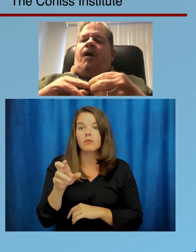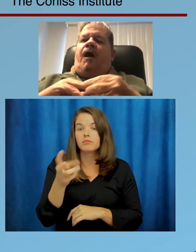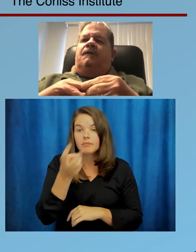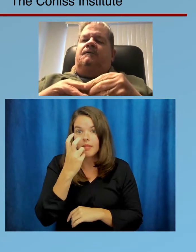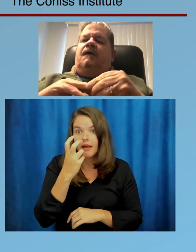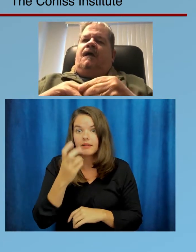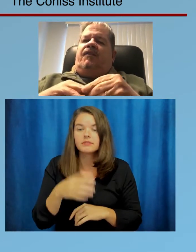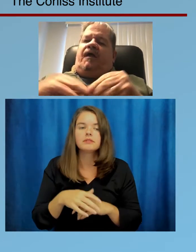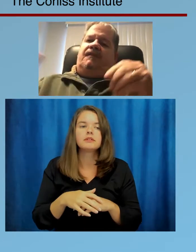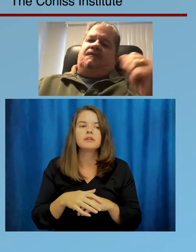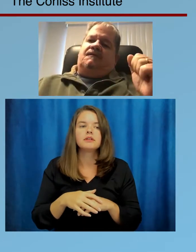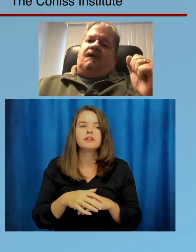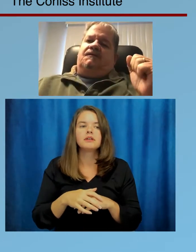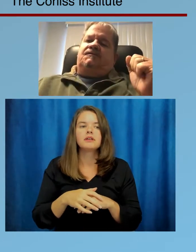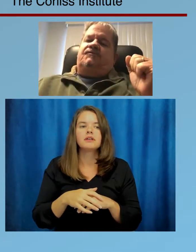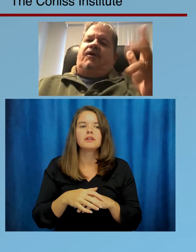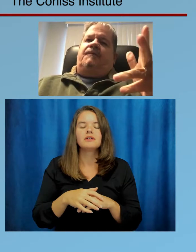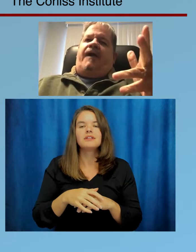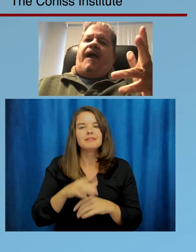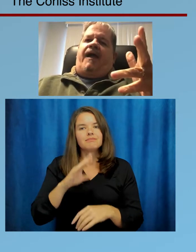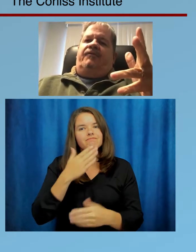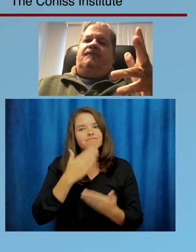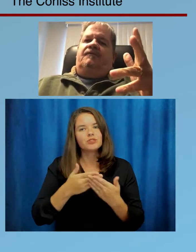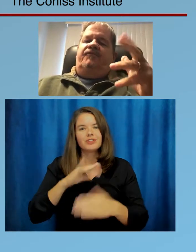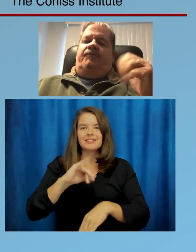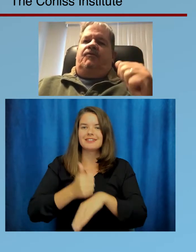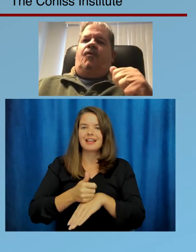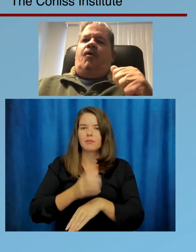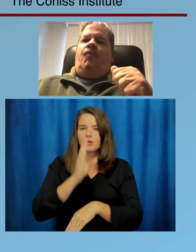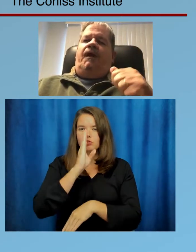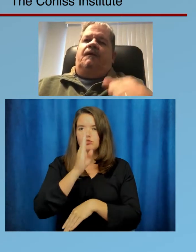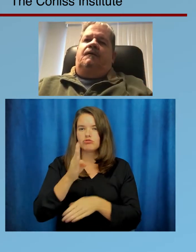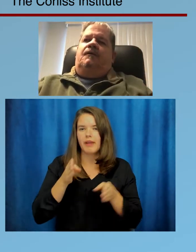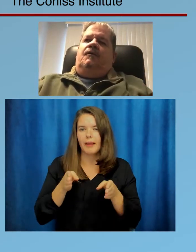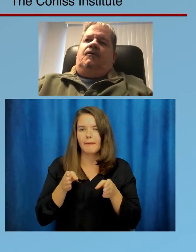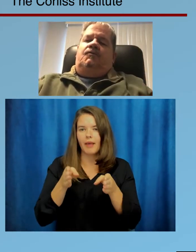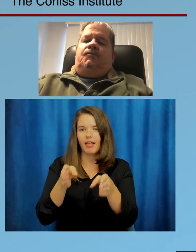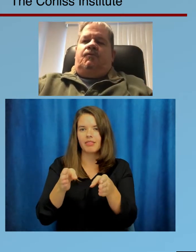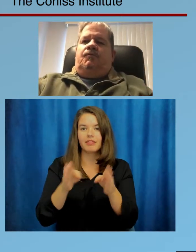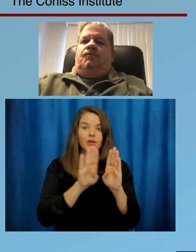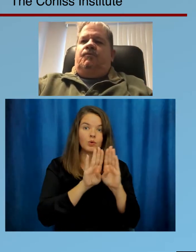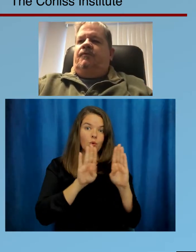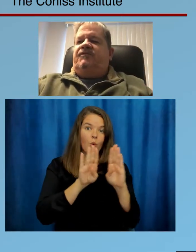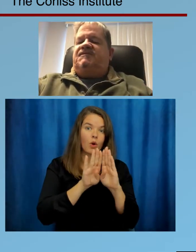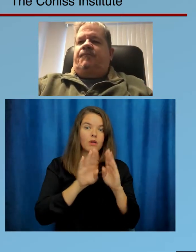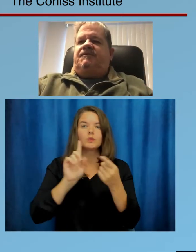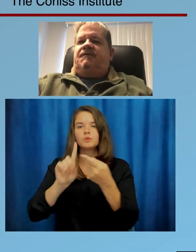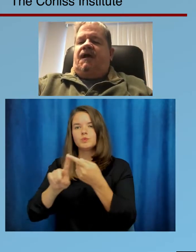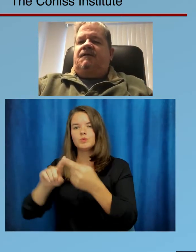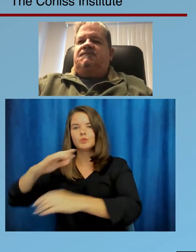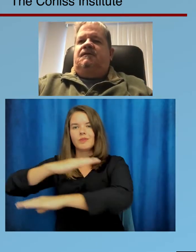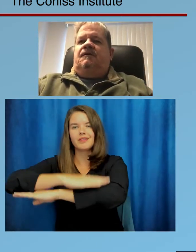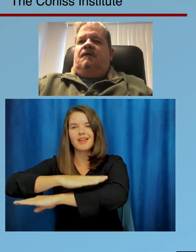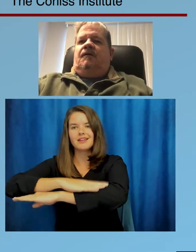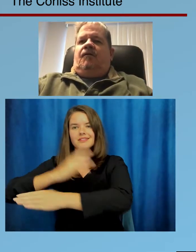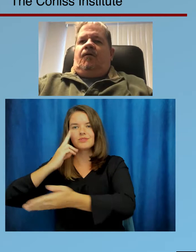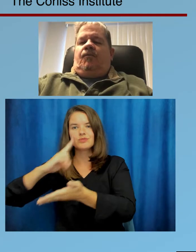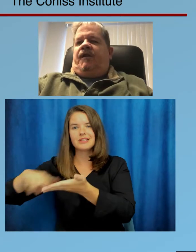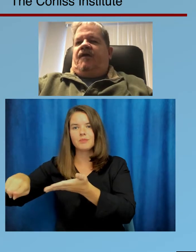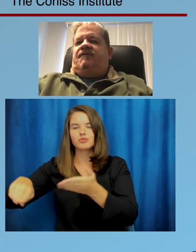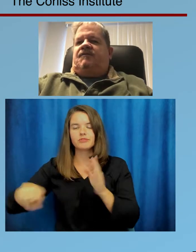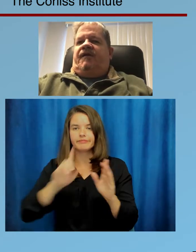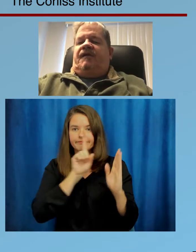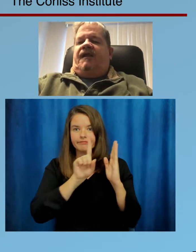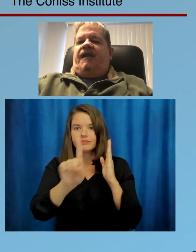or blind, that's like a straight path from the doorway to the reception desk